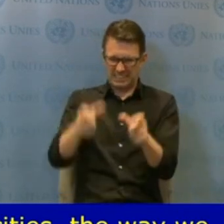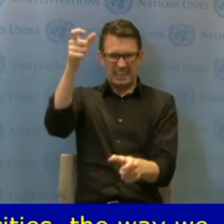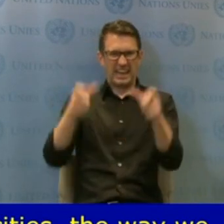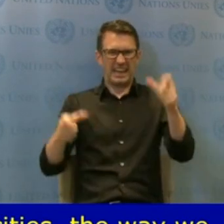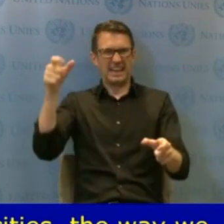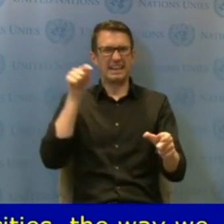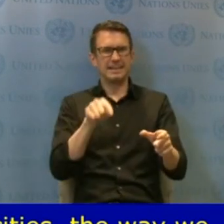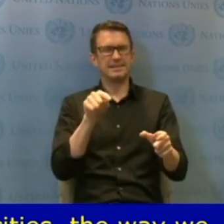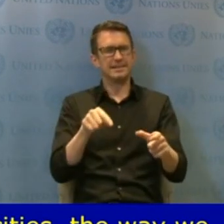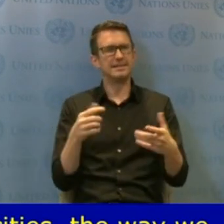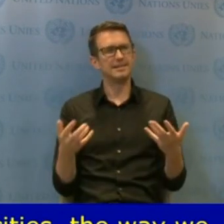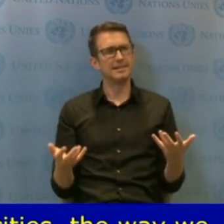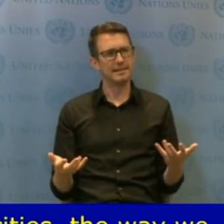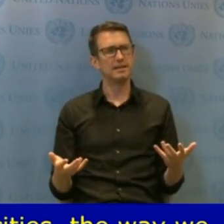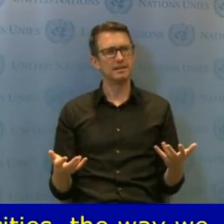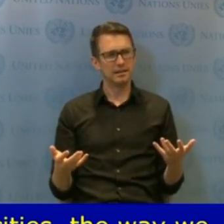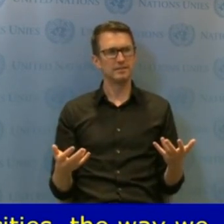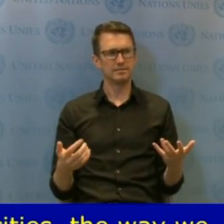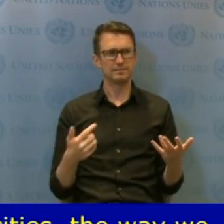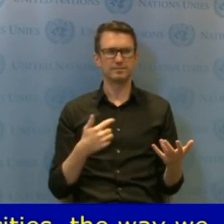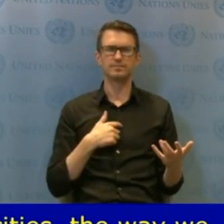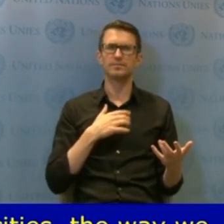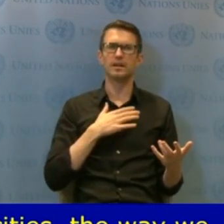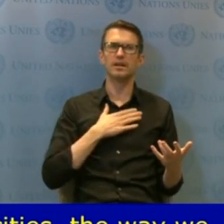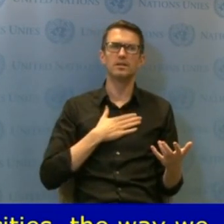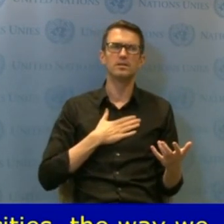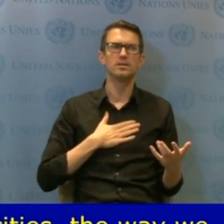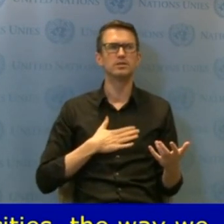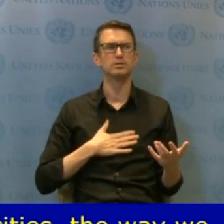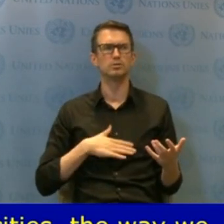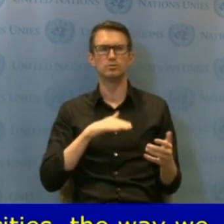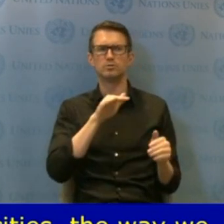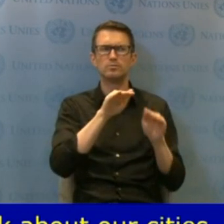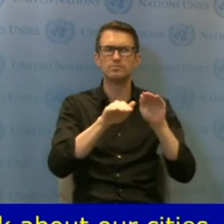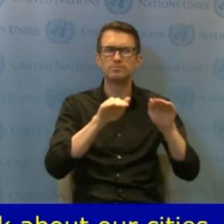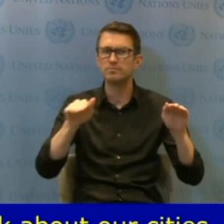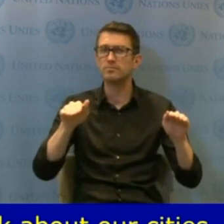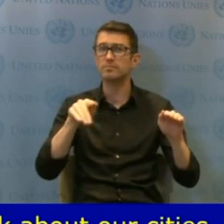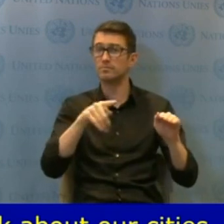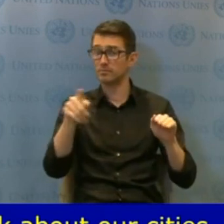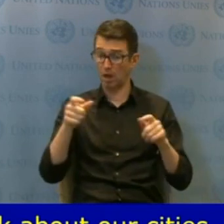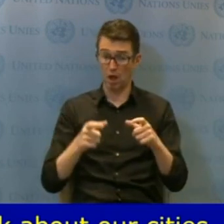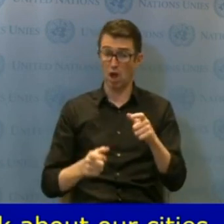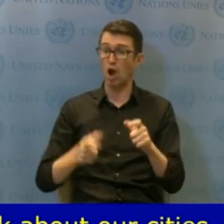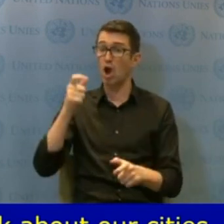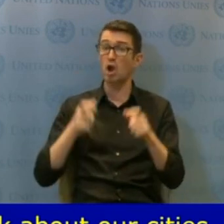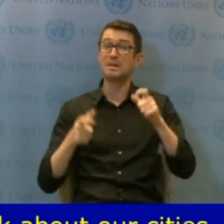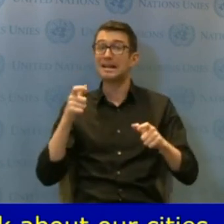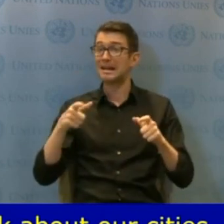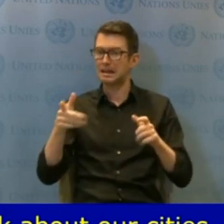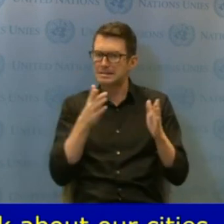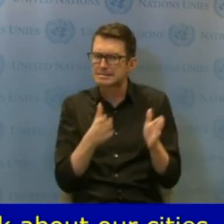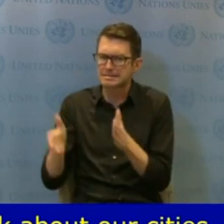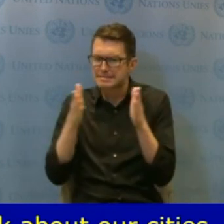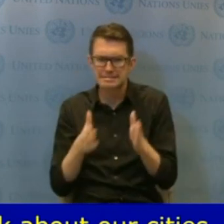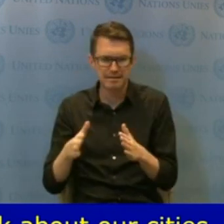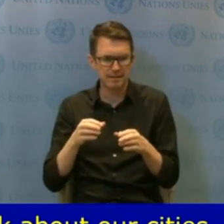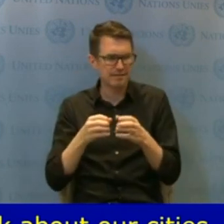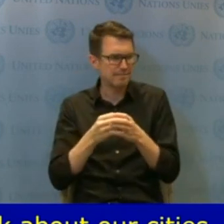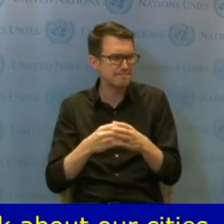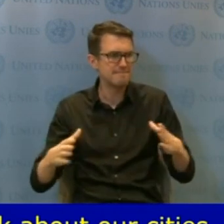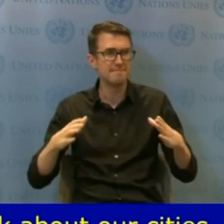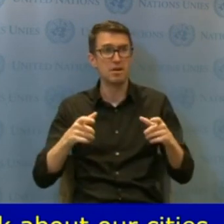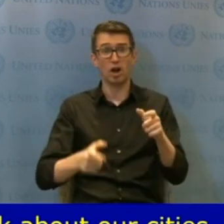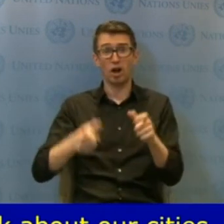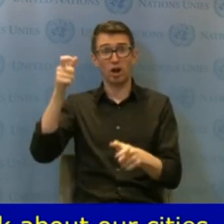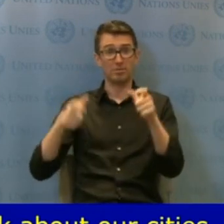colleagues in the field of urban planning, I say, you know, I love cities, but